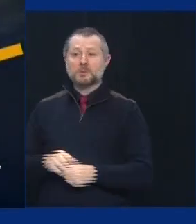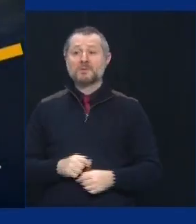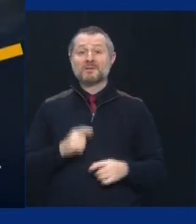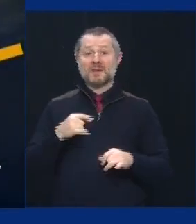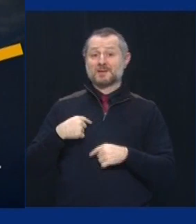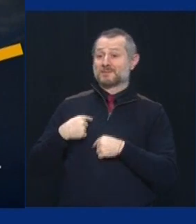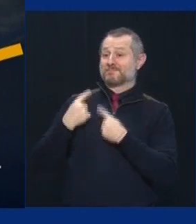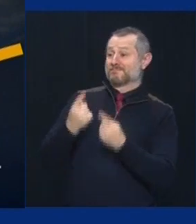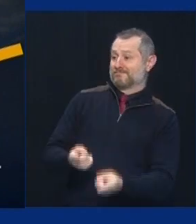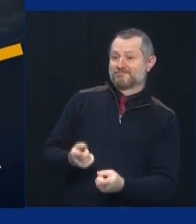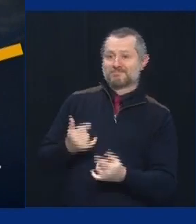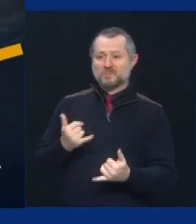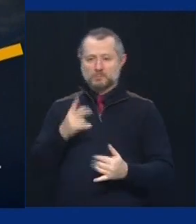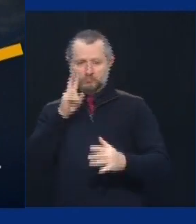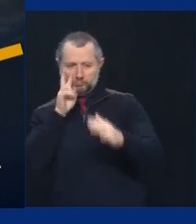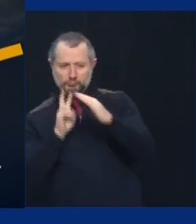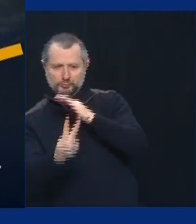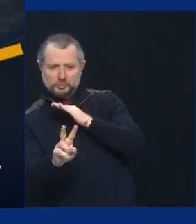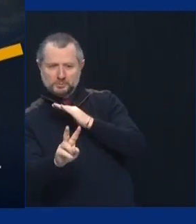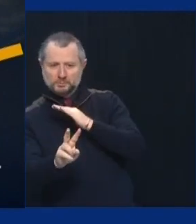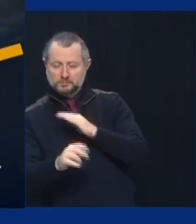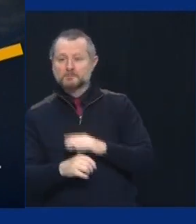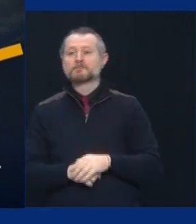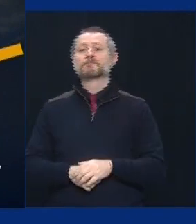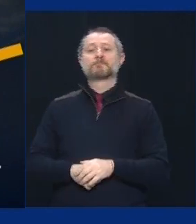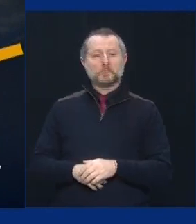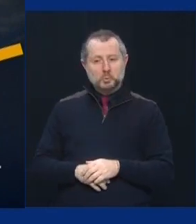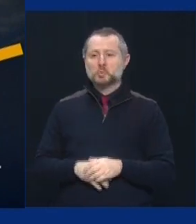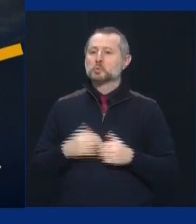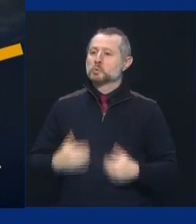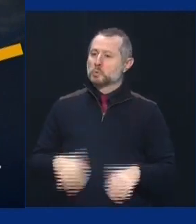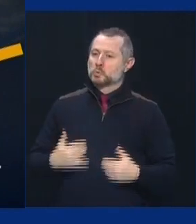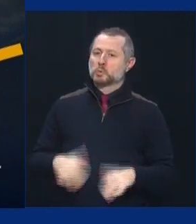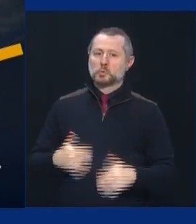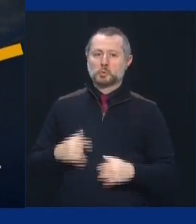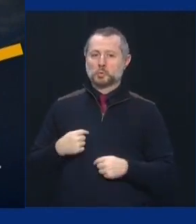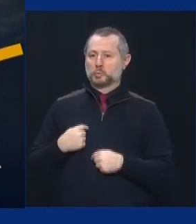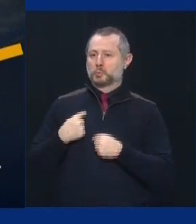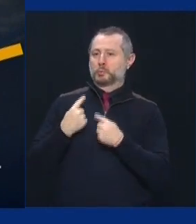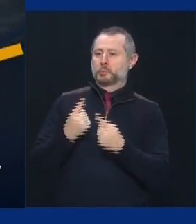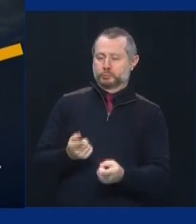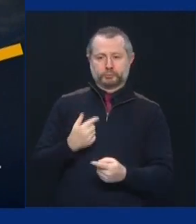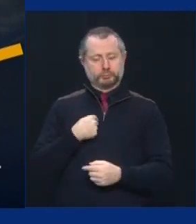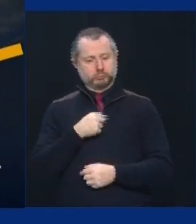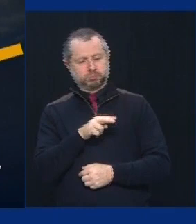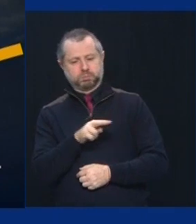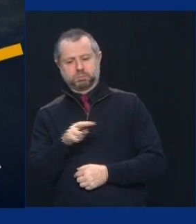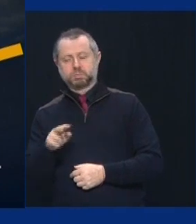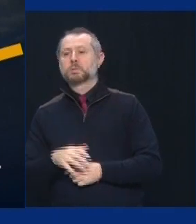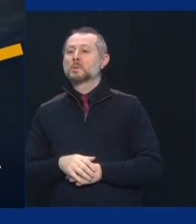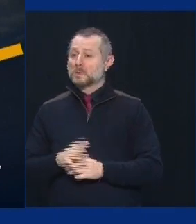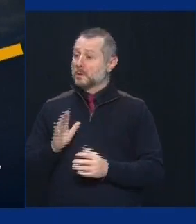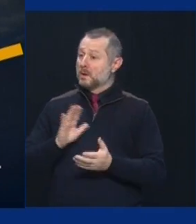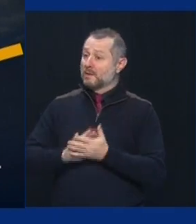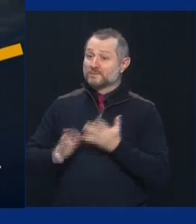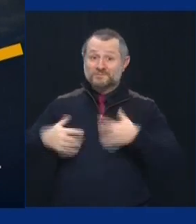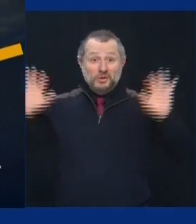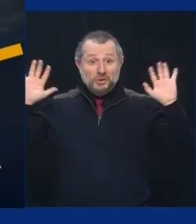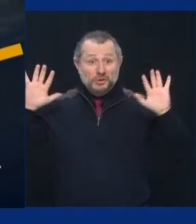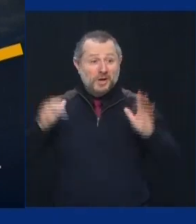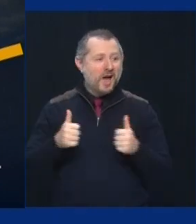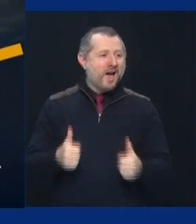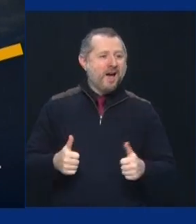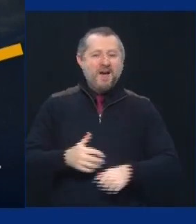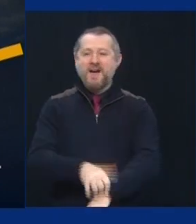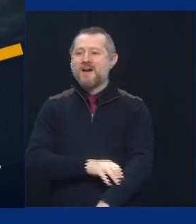going. And it has been quite the journey, and the journey isn't over. It's not really going to be over until the